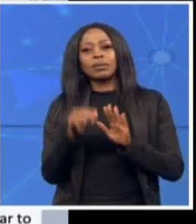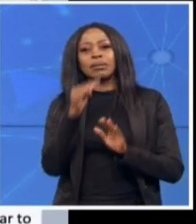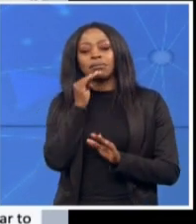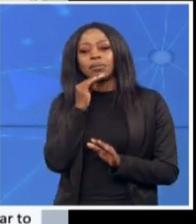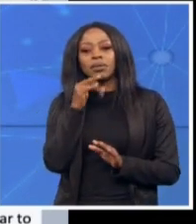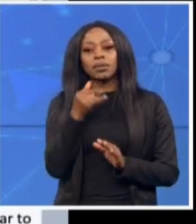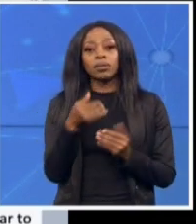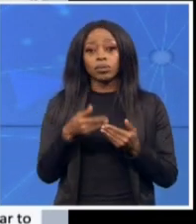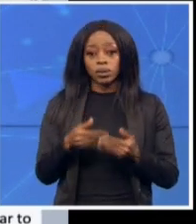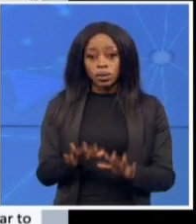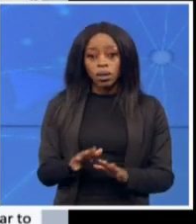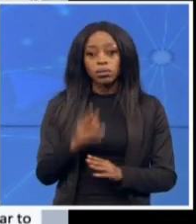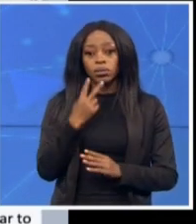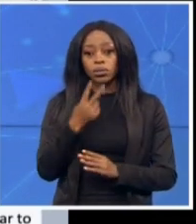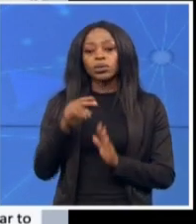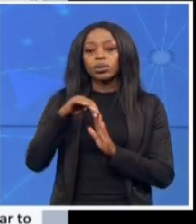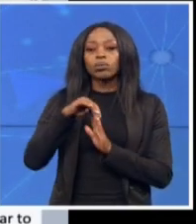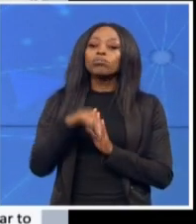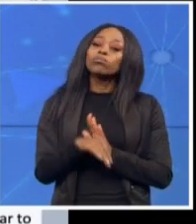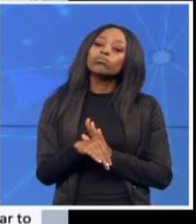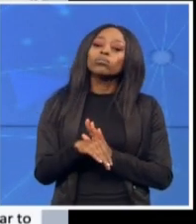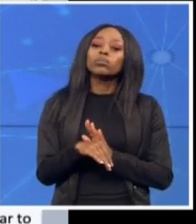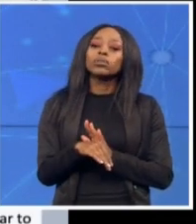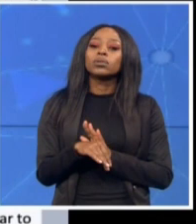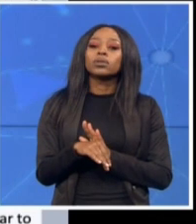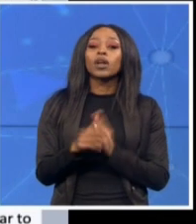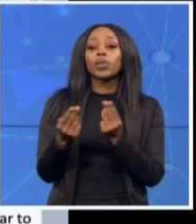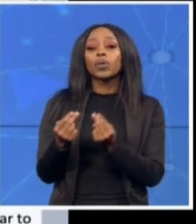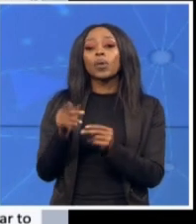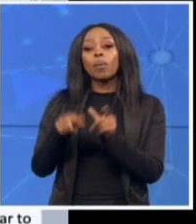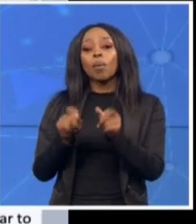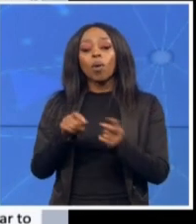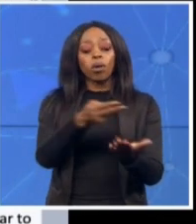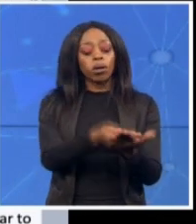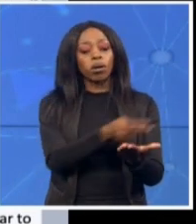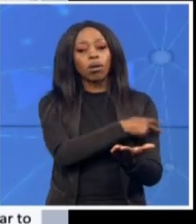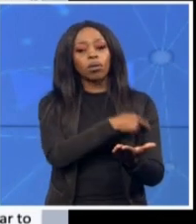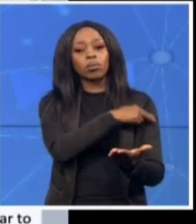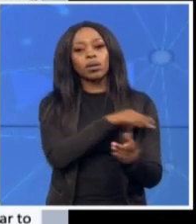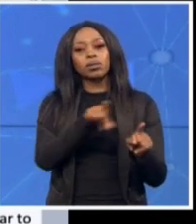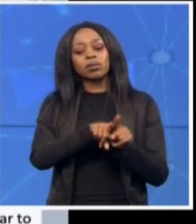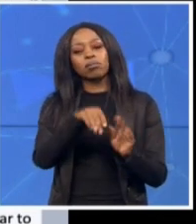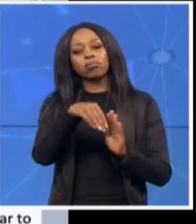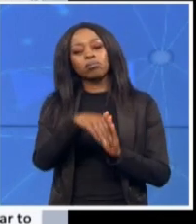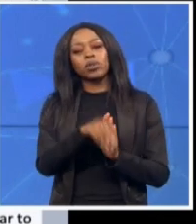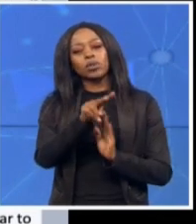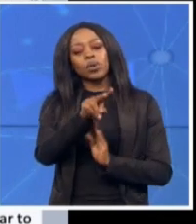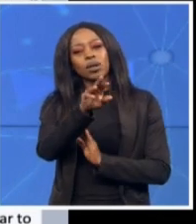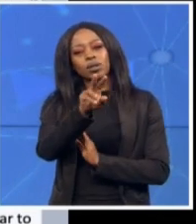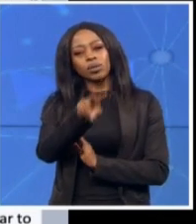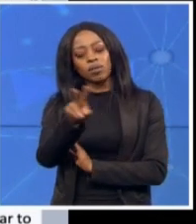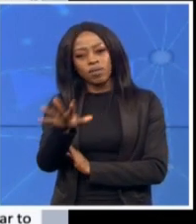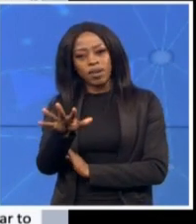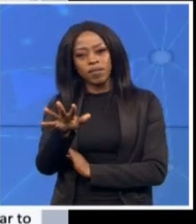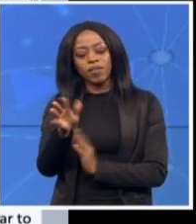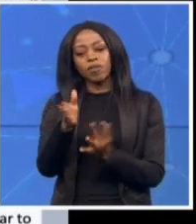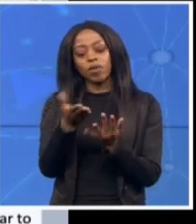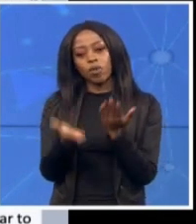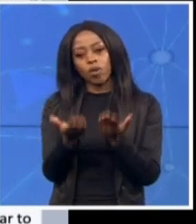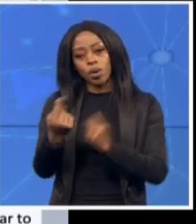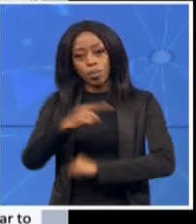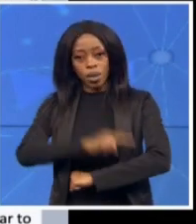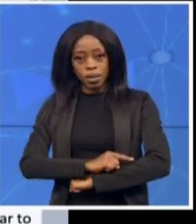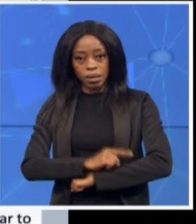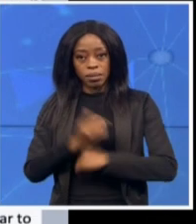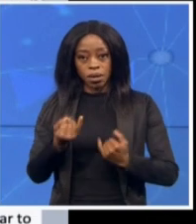cases. New admissions appear to have plateaued at about 225 admissions per day. Deaths have been increasing since